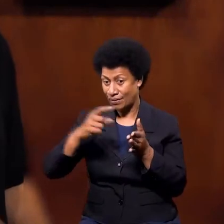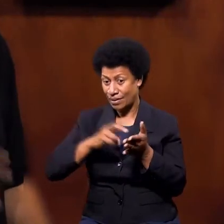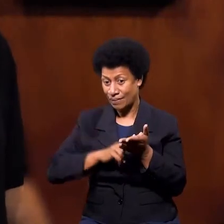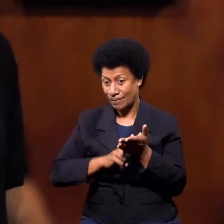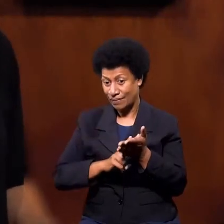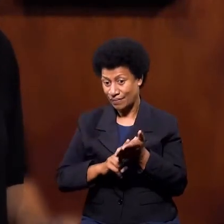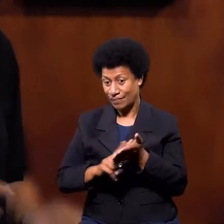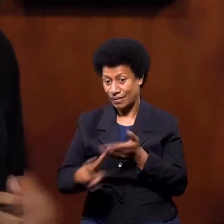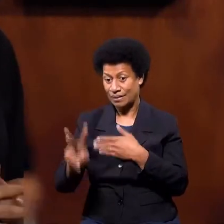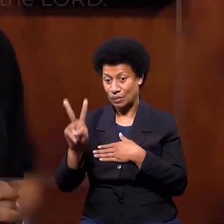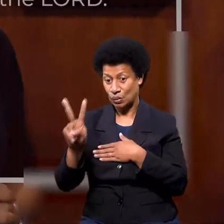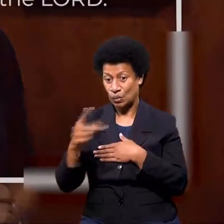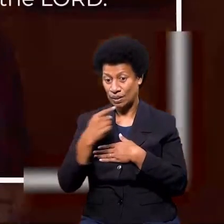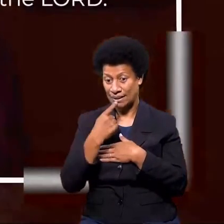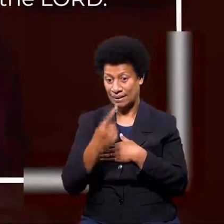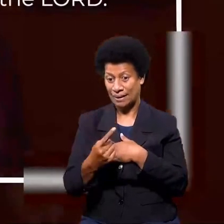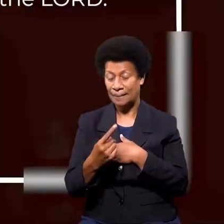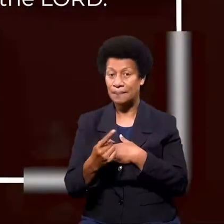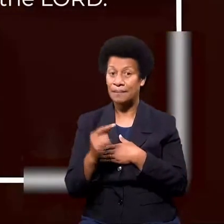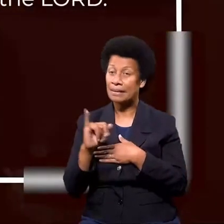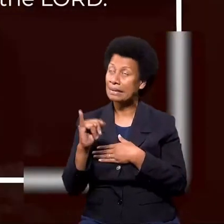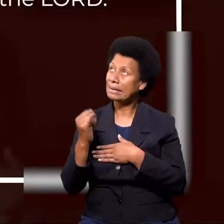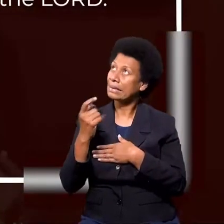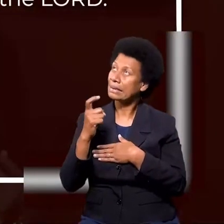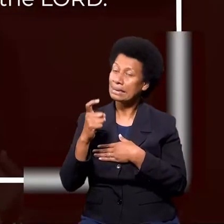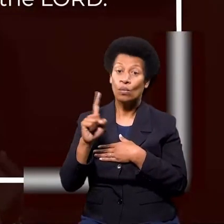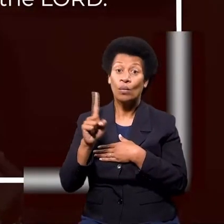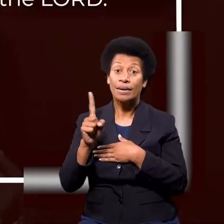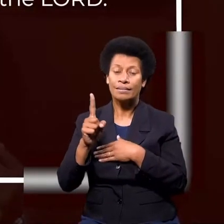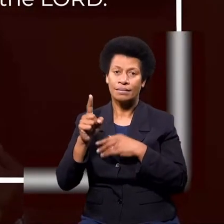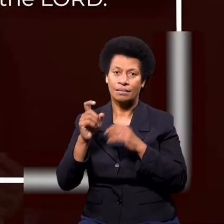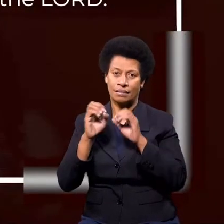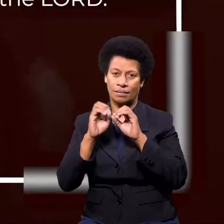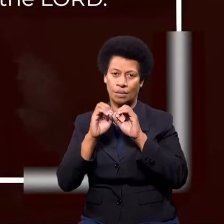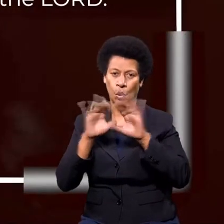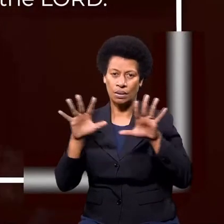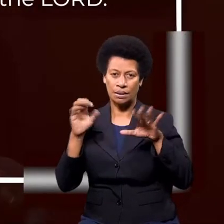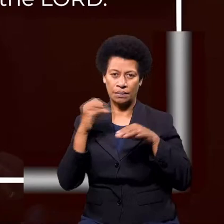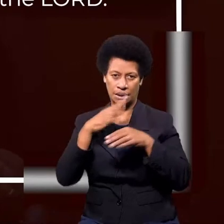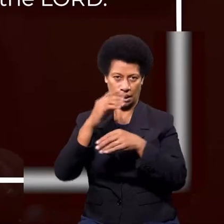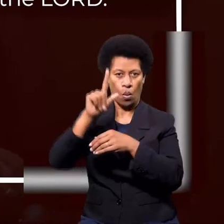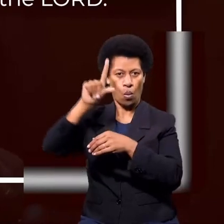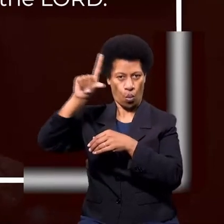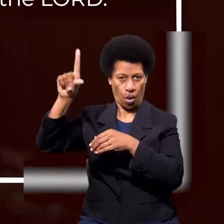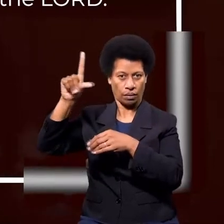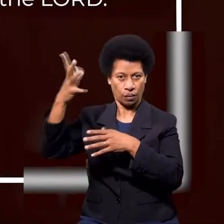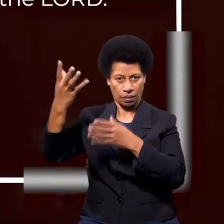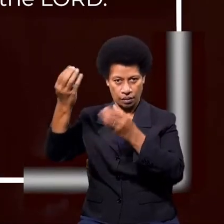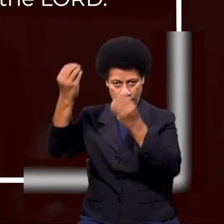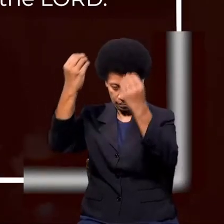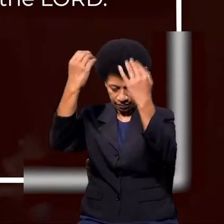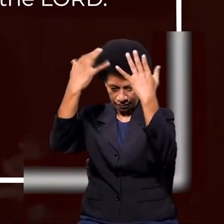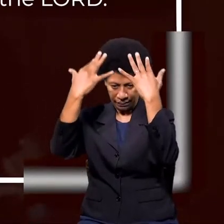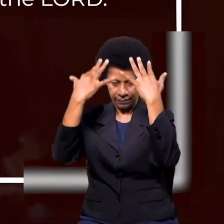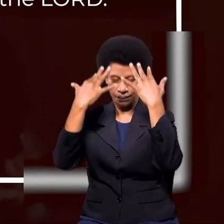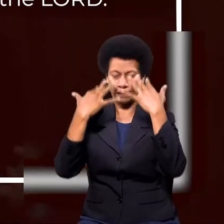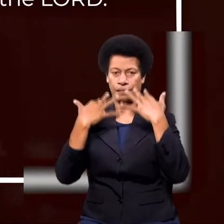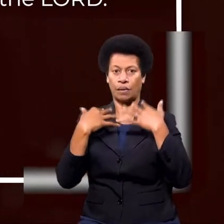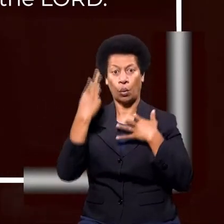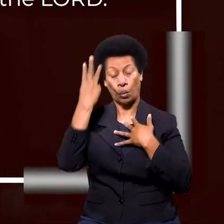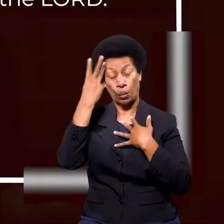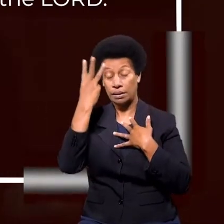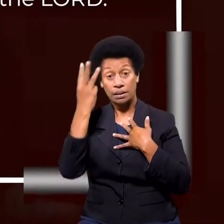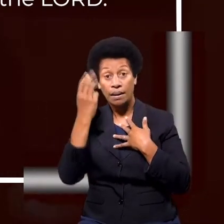11, verse 2. It is the Spirit of the Lord that will rest upon us, the spirit of wisdom,